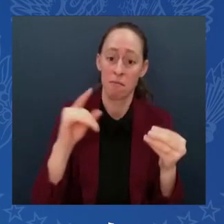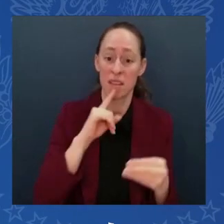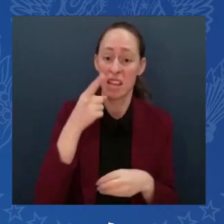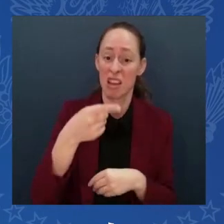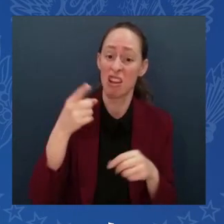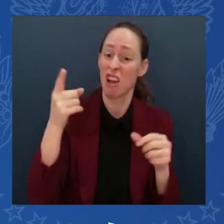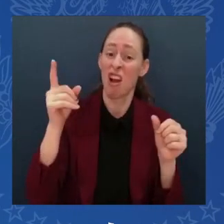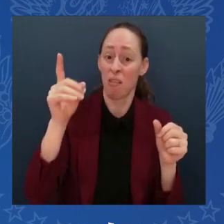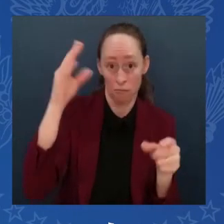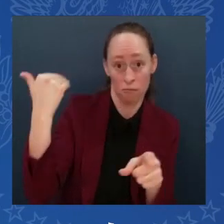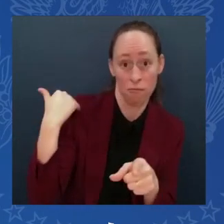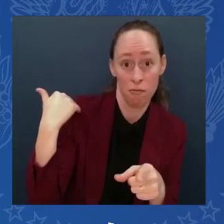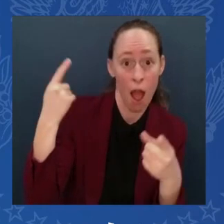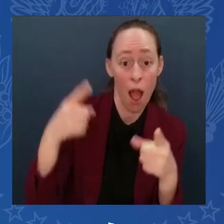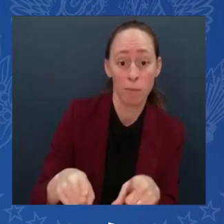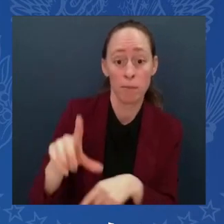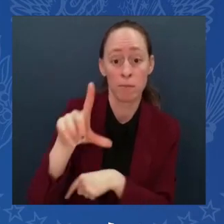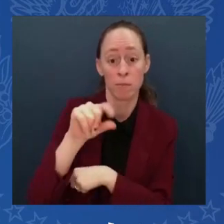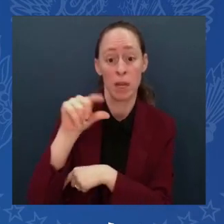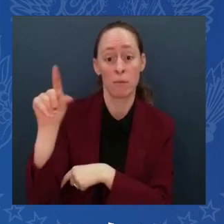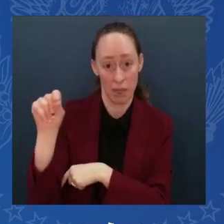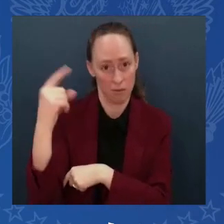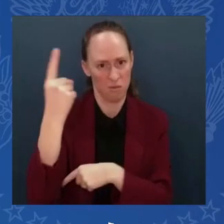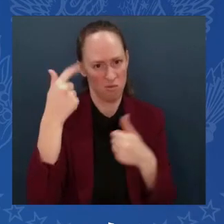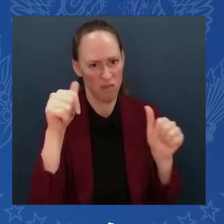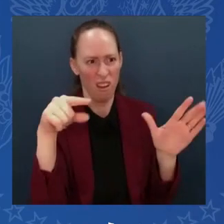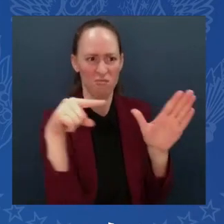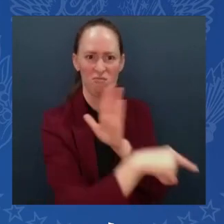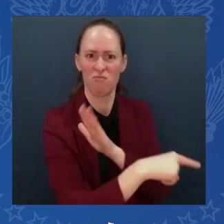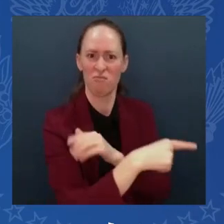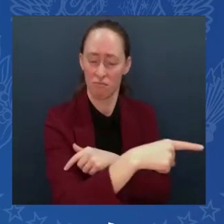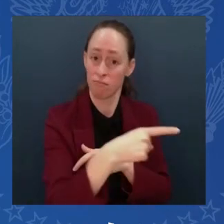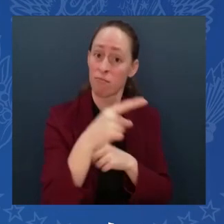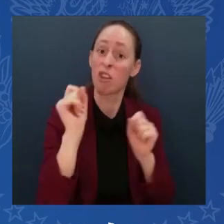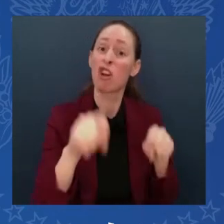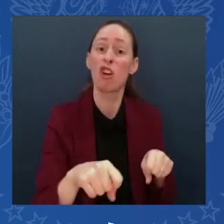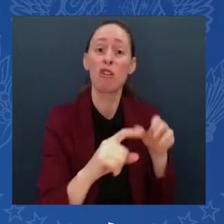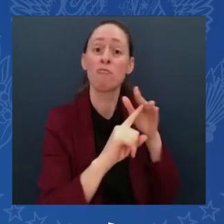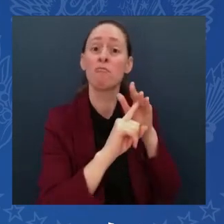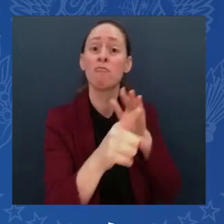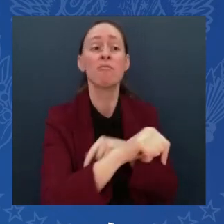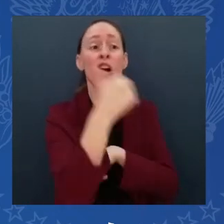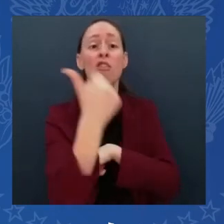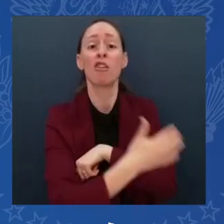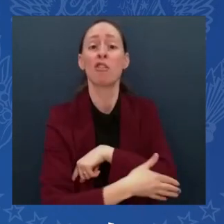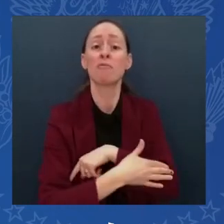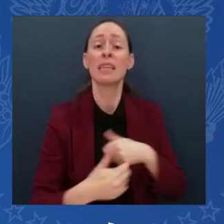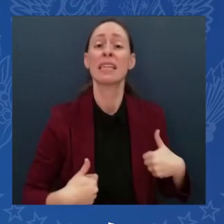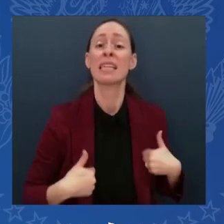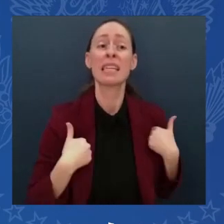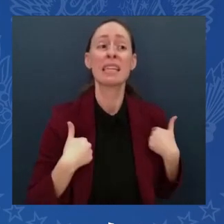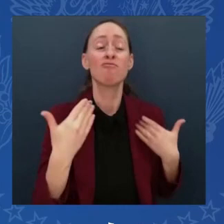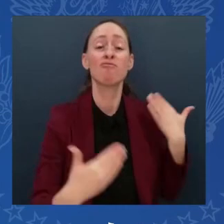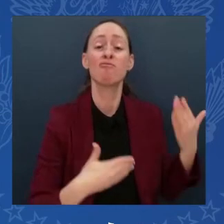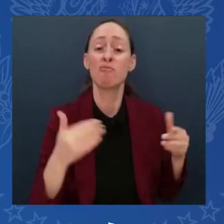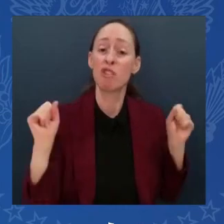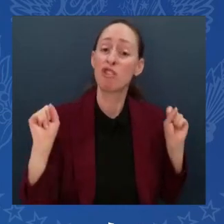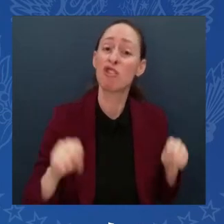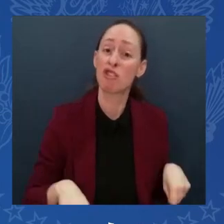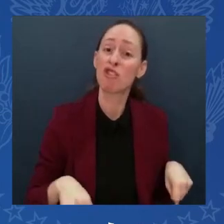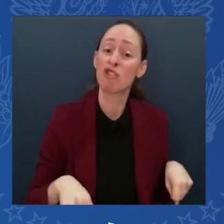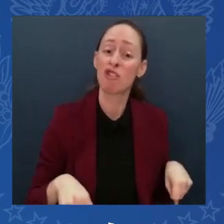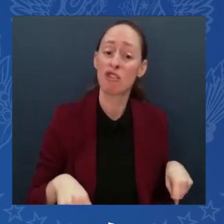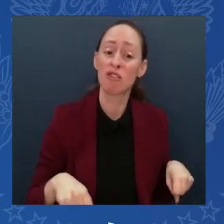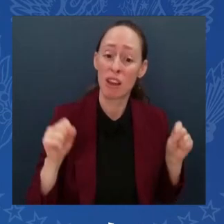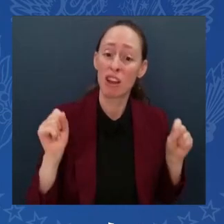2020, which nearly killed him, I might add. But he was traveling outside the country at the time. Instead, he returned